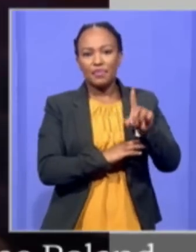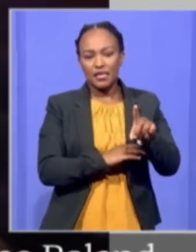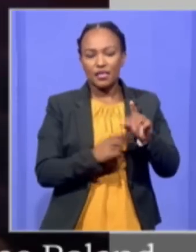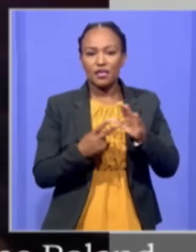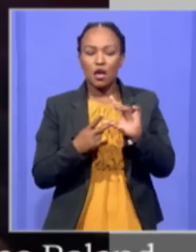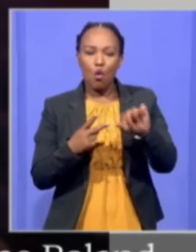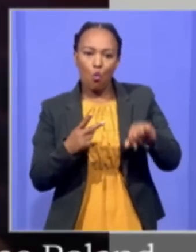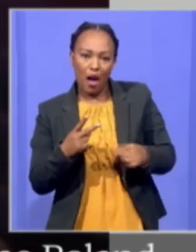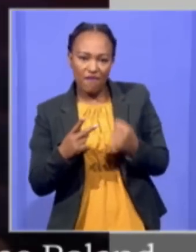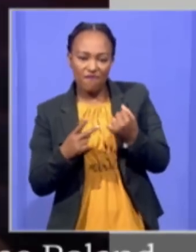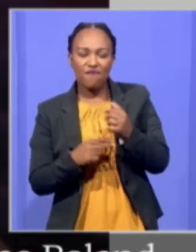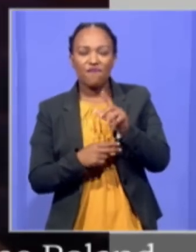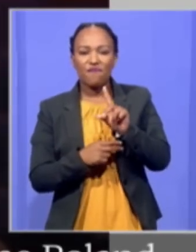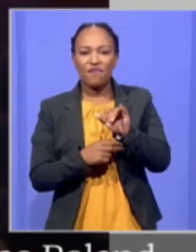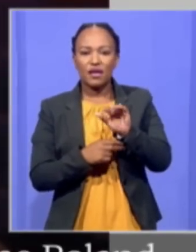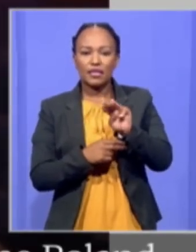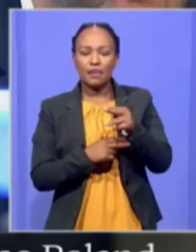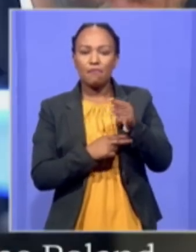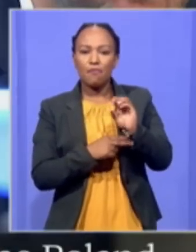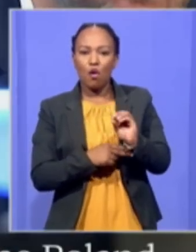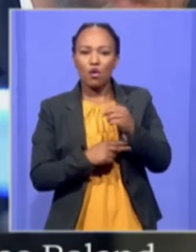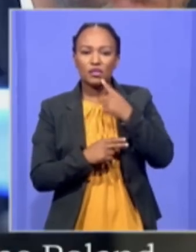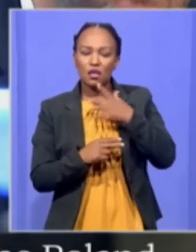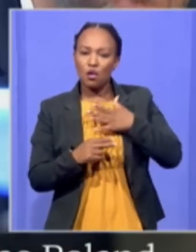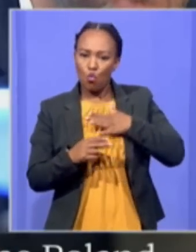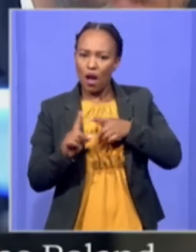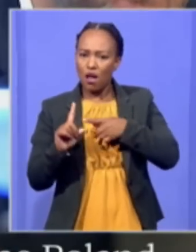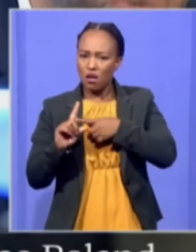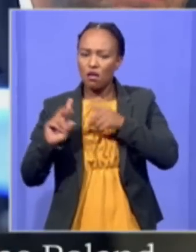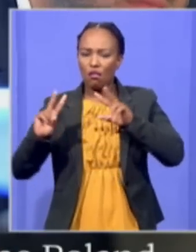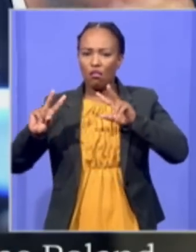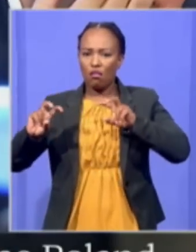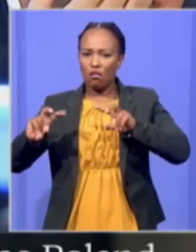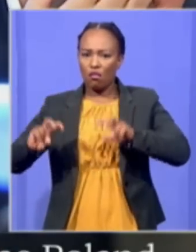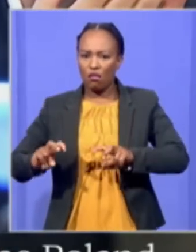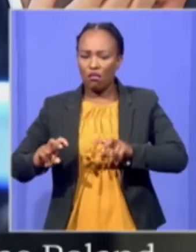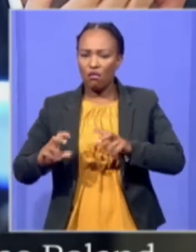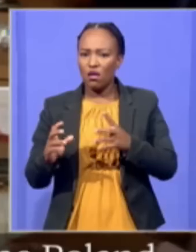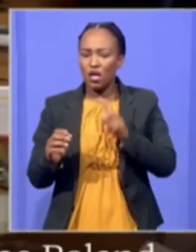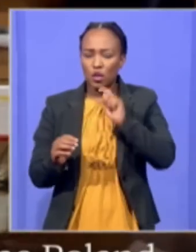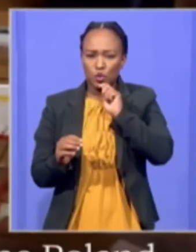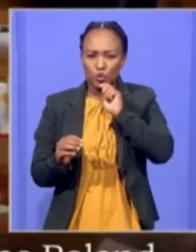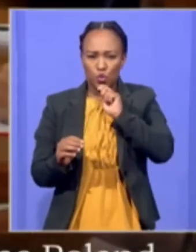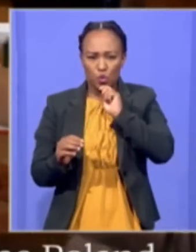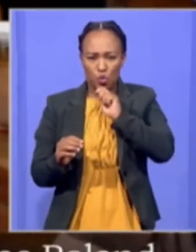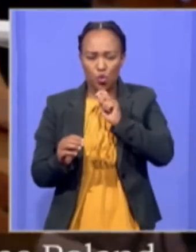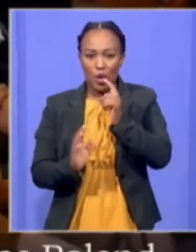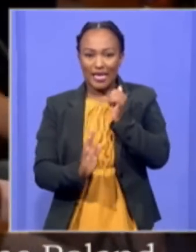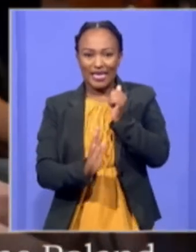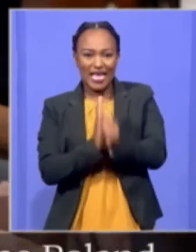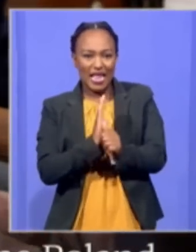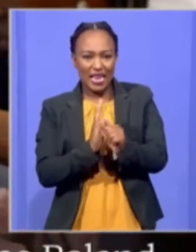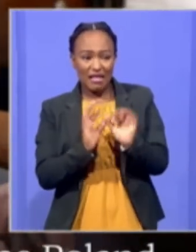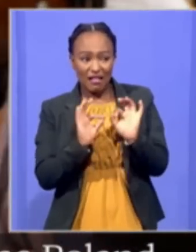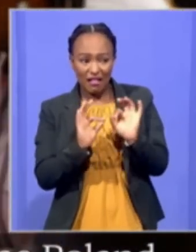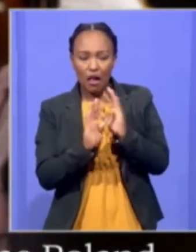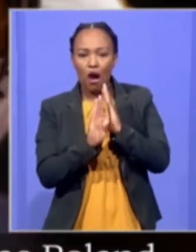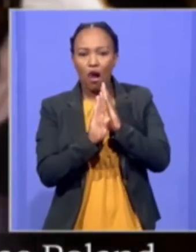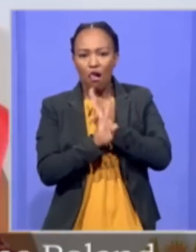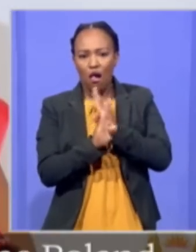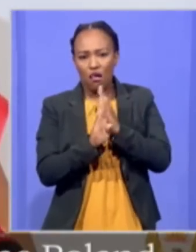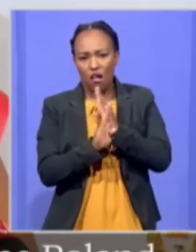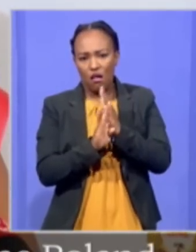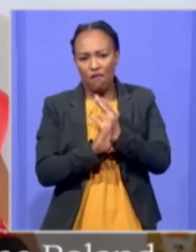Dimpho Hani ba nyaka go nyakišišwa ka ge ba dumela gore nnete ka polao ya gagwe le bjale e sa le sephiri.